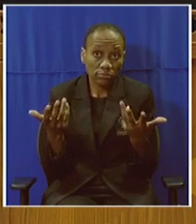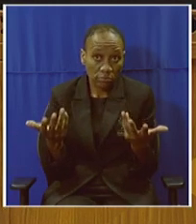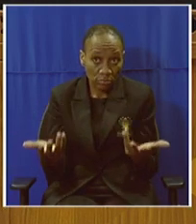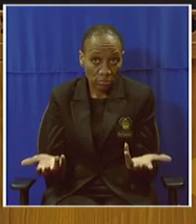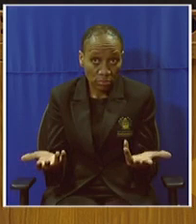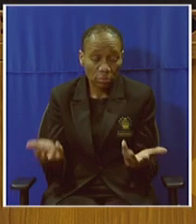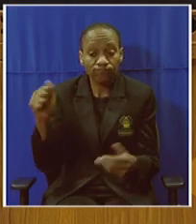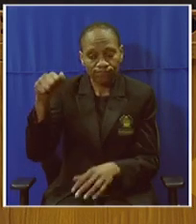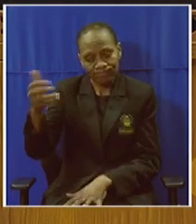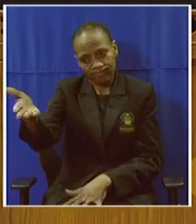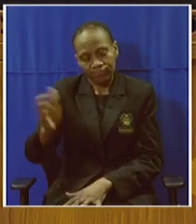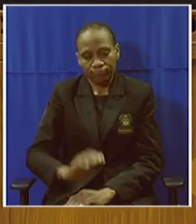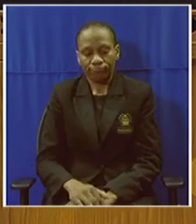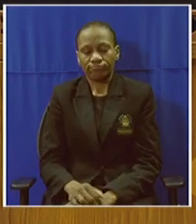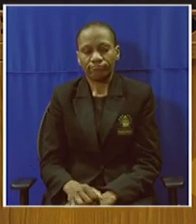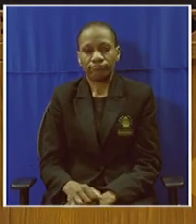Yes, ma'am.